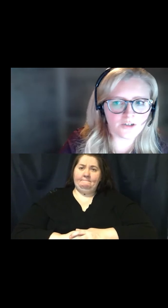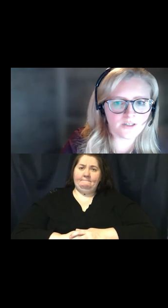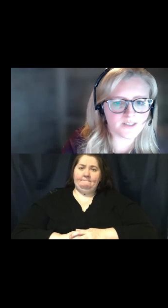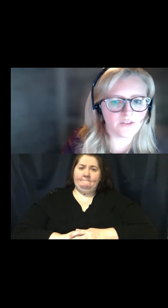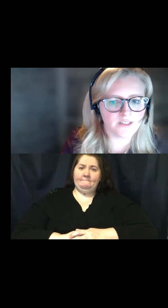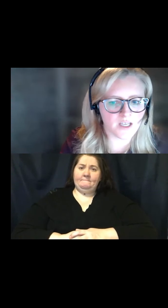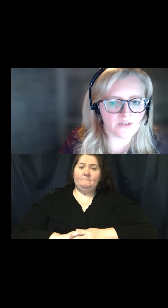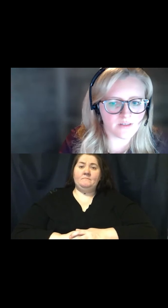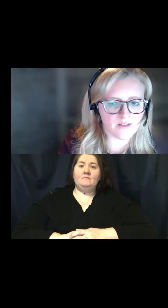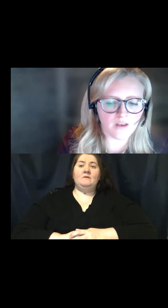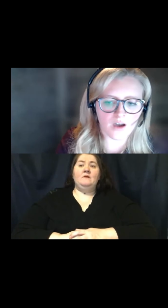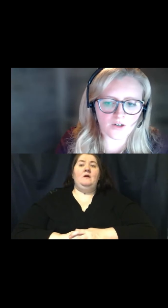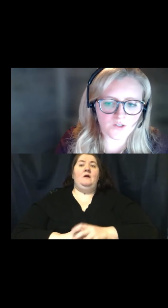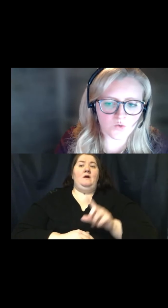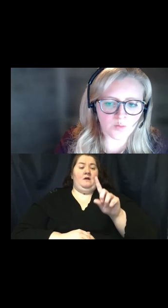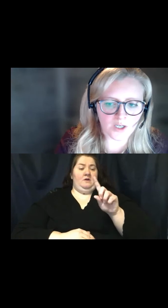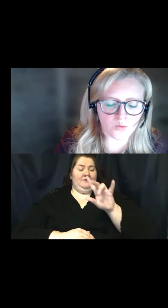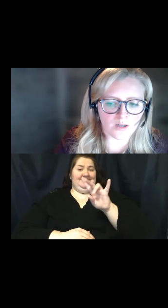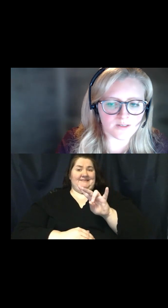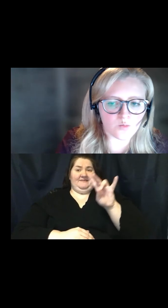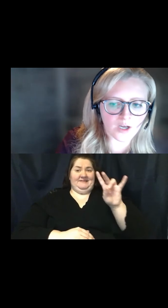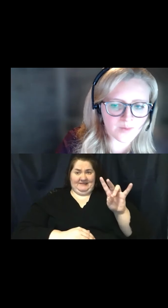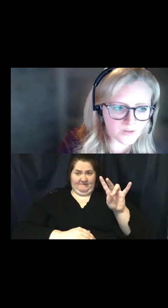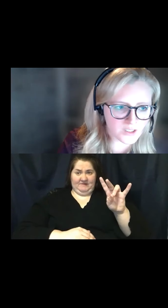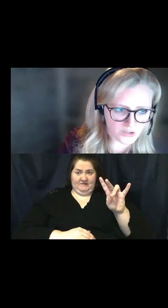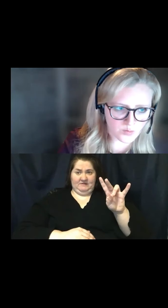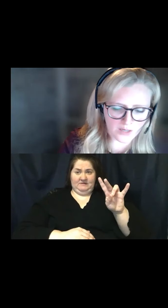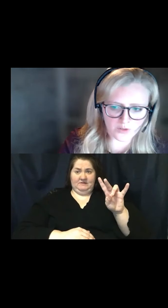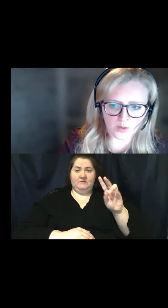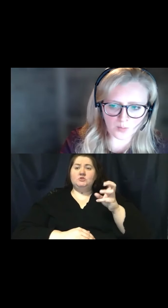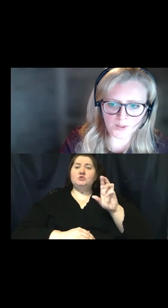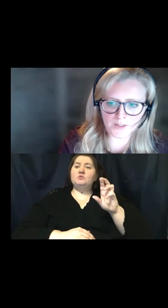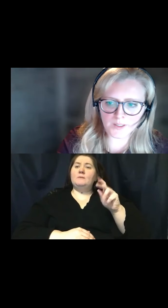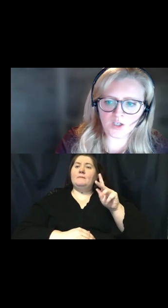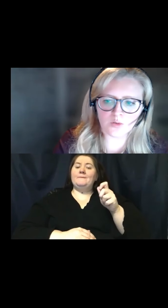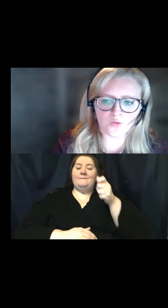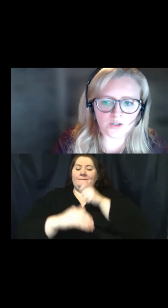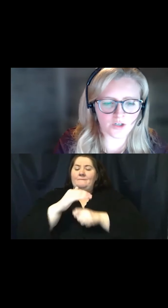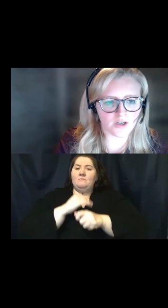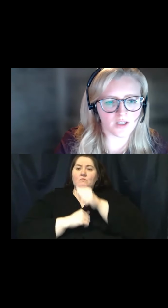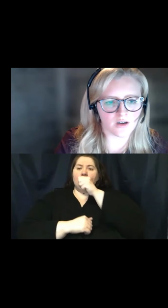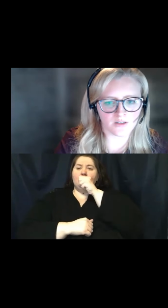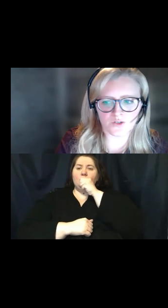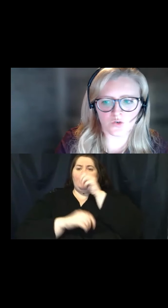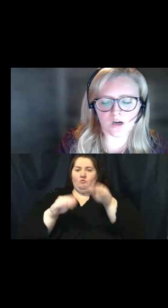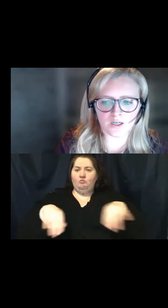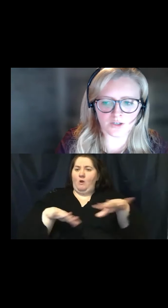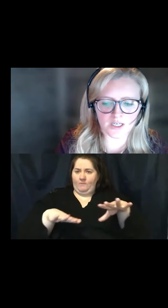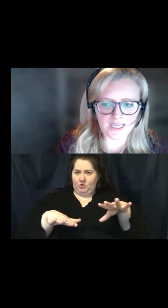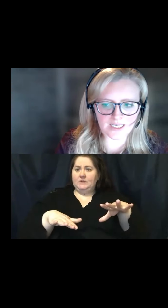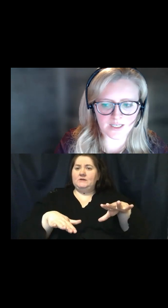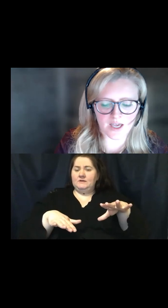From 177th, our sewer pipe runs primarily under private property before turning